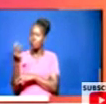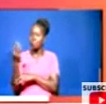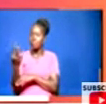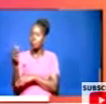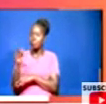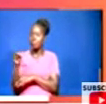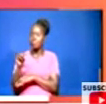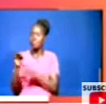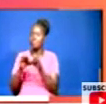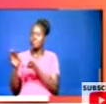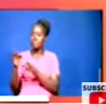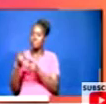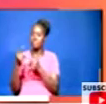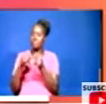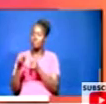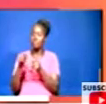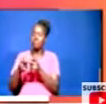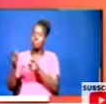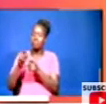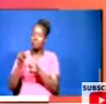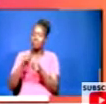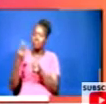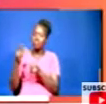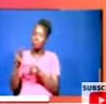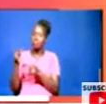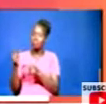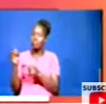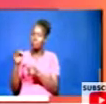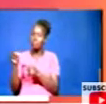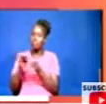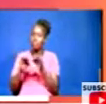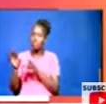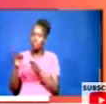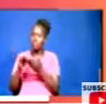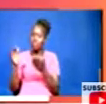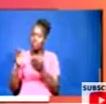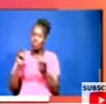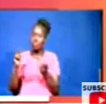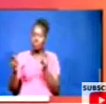And he's talking about increasing this space to about 4.5 million acres. So the more we convert